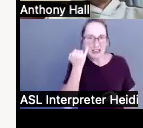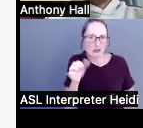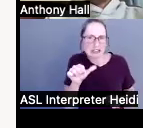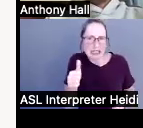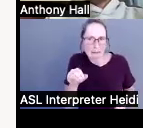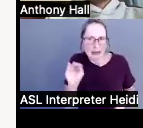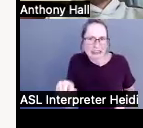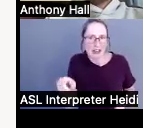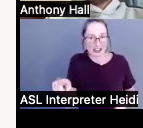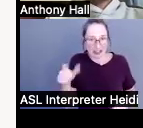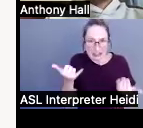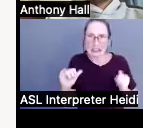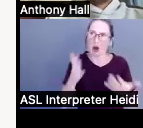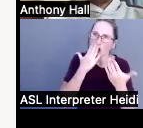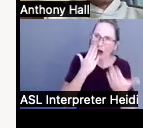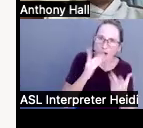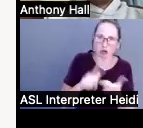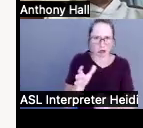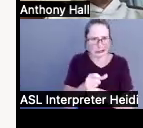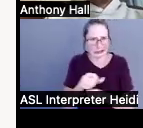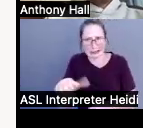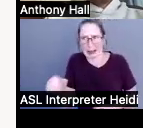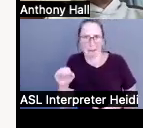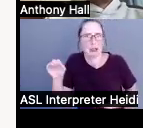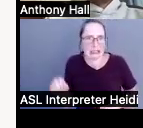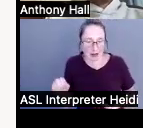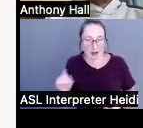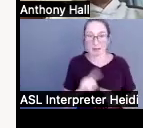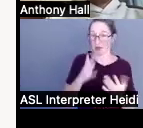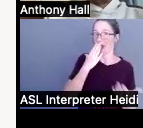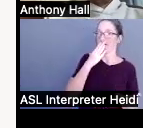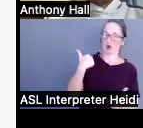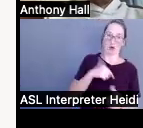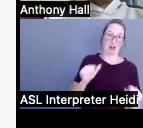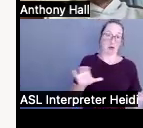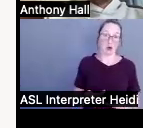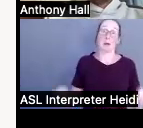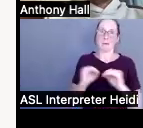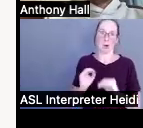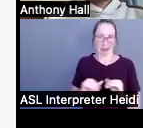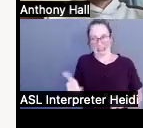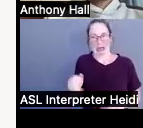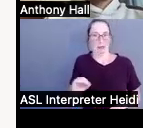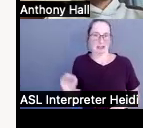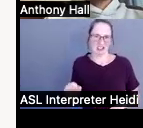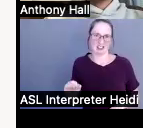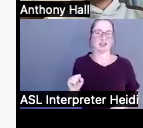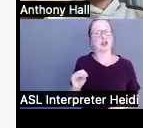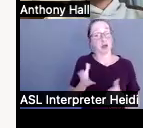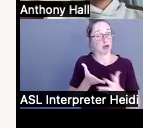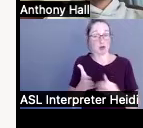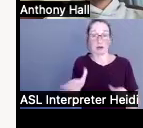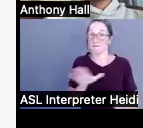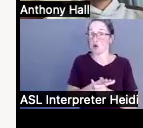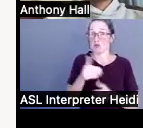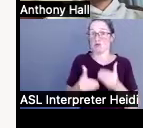10%, they would have still been grateful just to receive that. But thankfully, we were able to do a lot more than that. So, like I said, throughout the entire